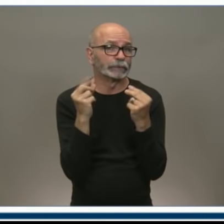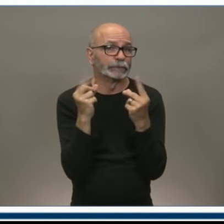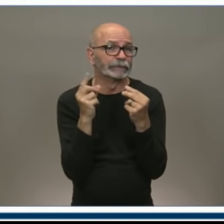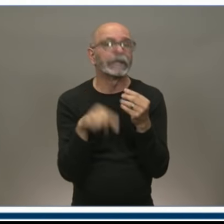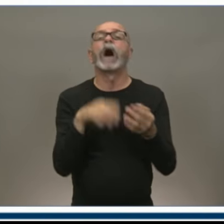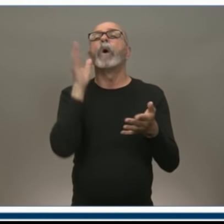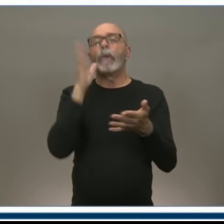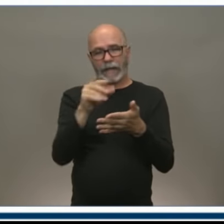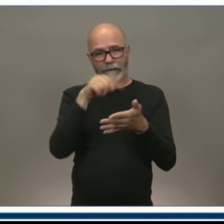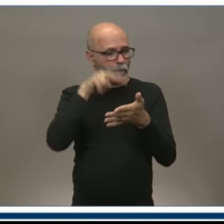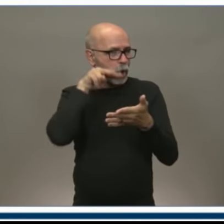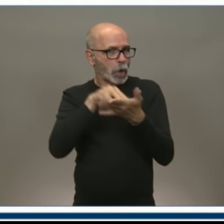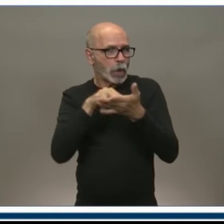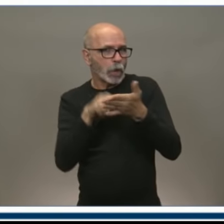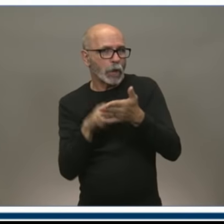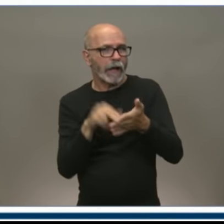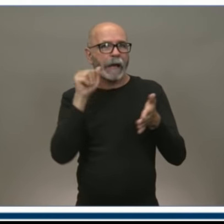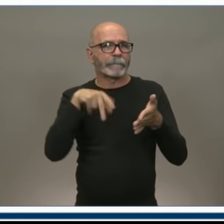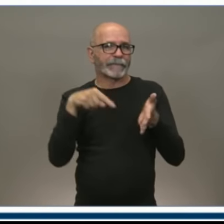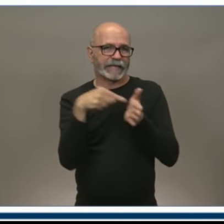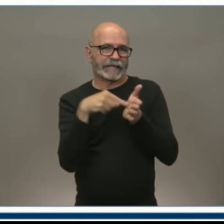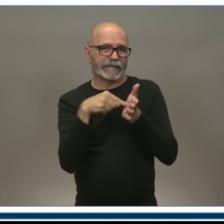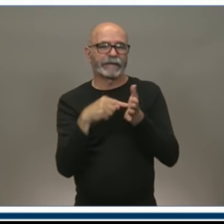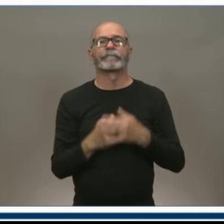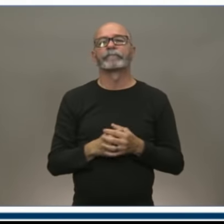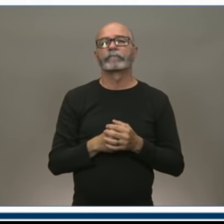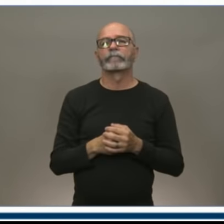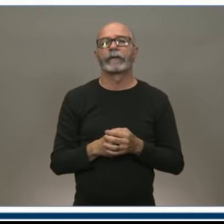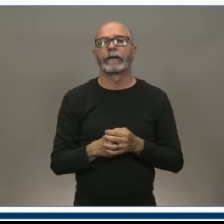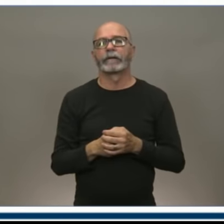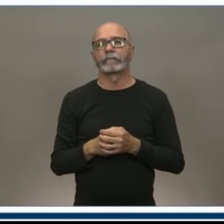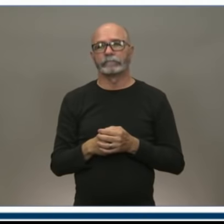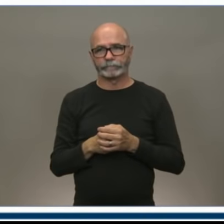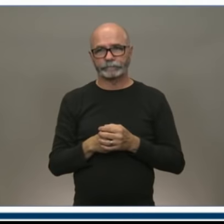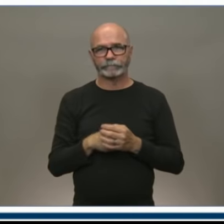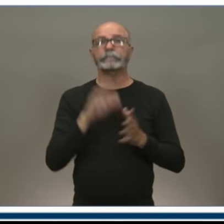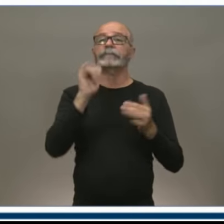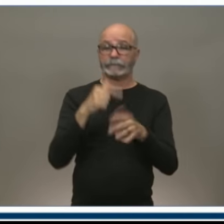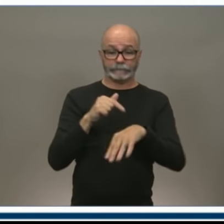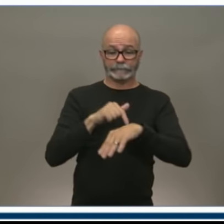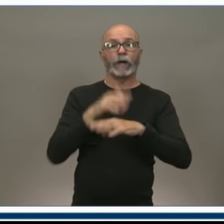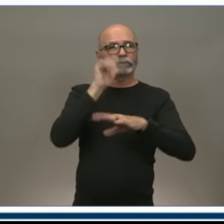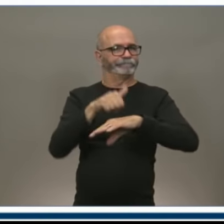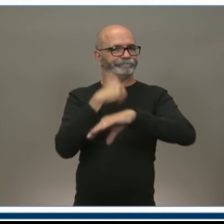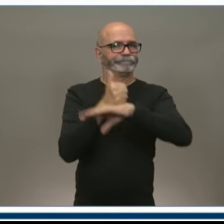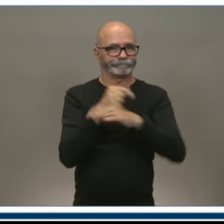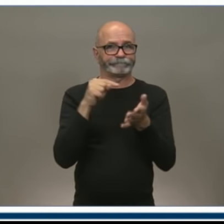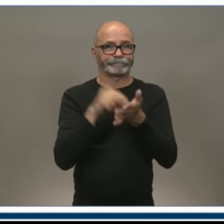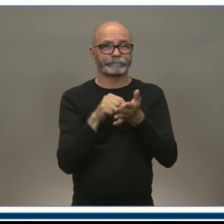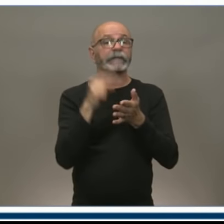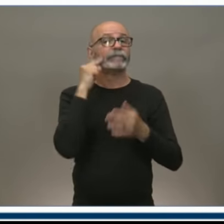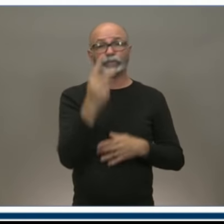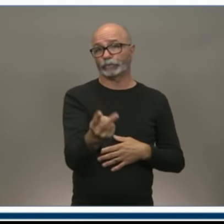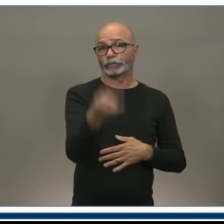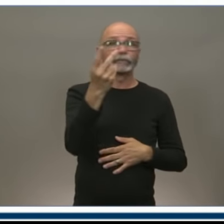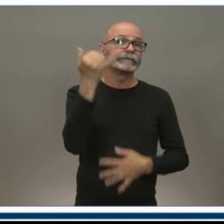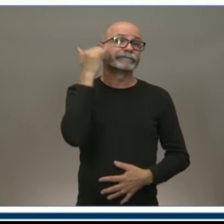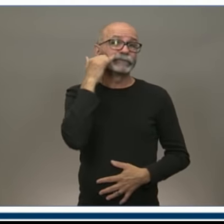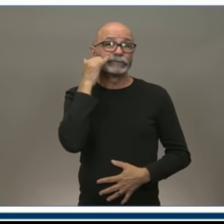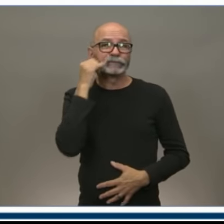be. And the app is set up that the alert is based on if there's if two phones are in